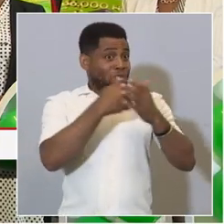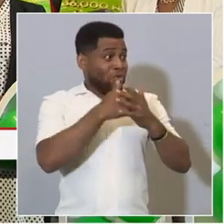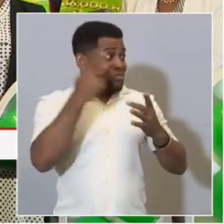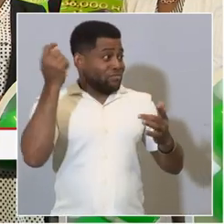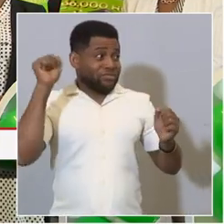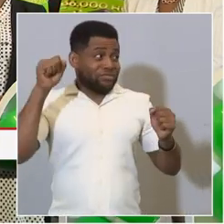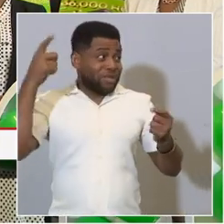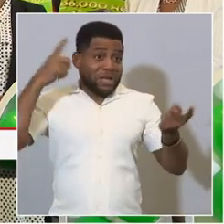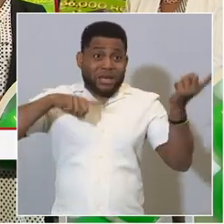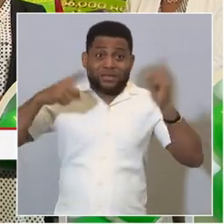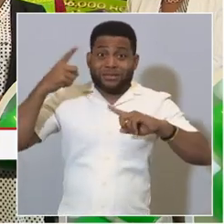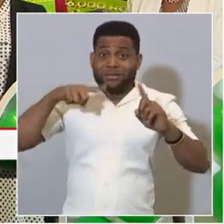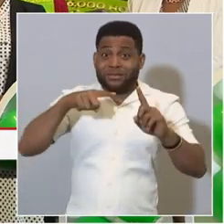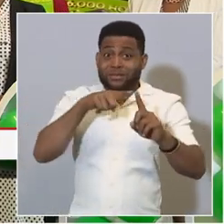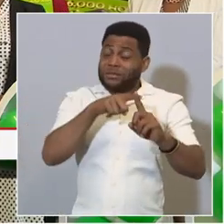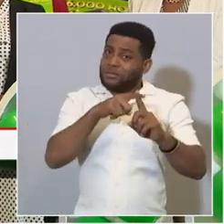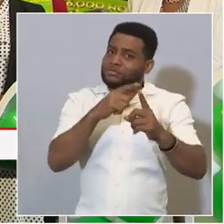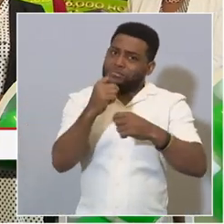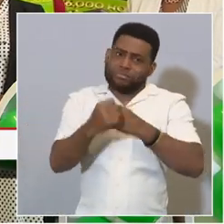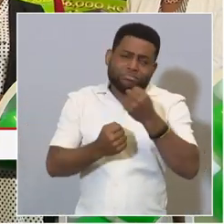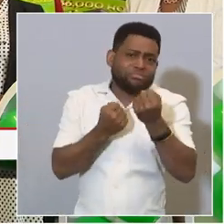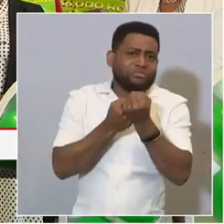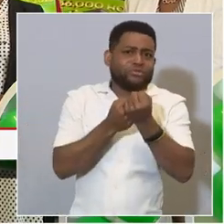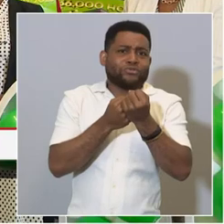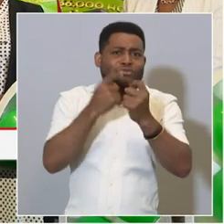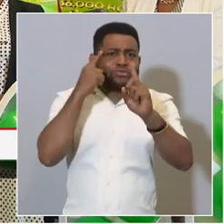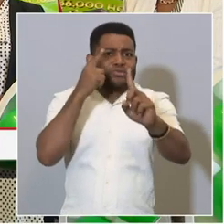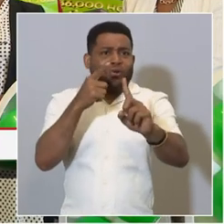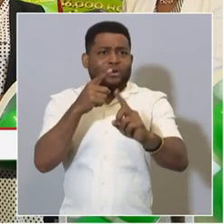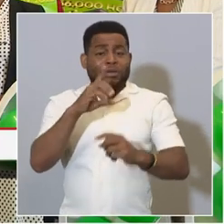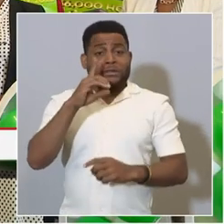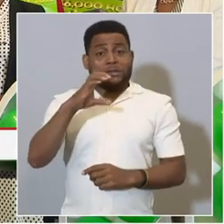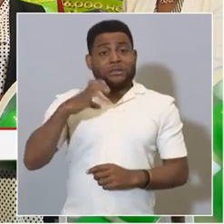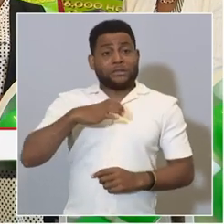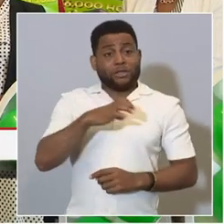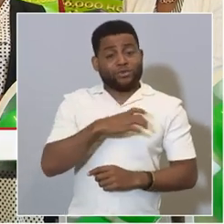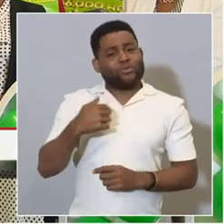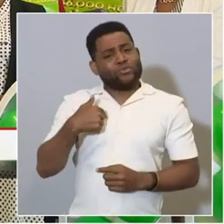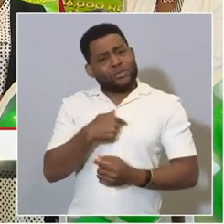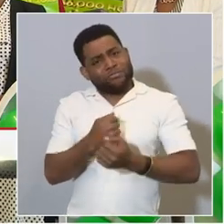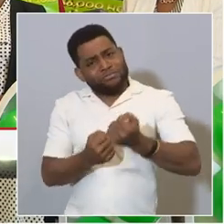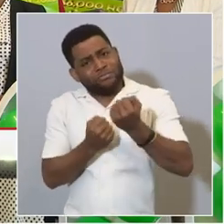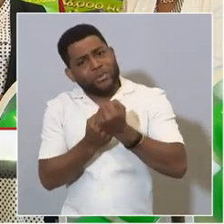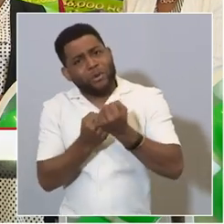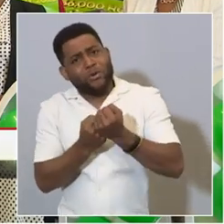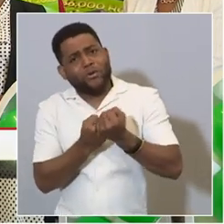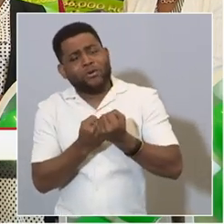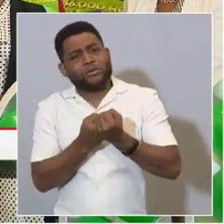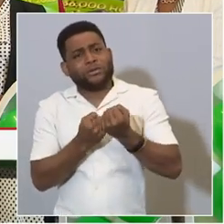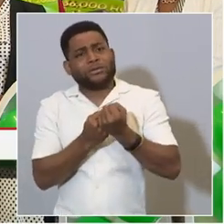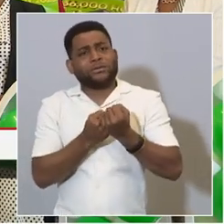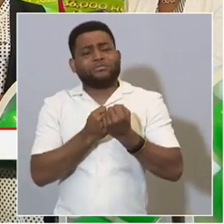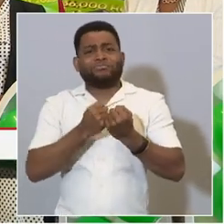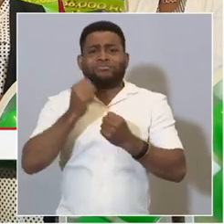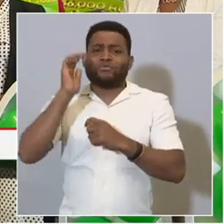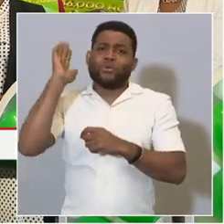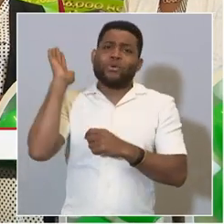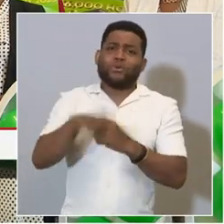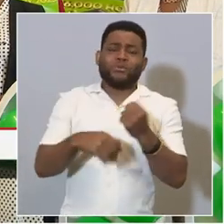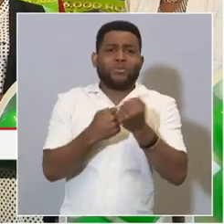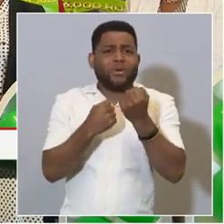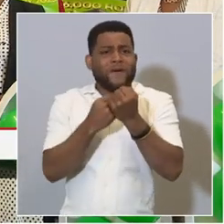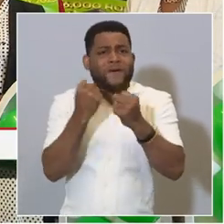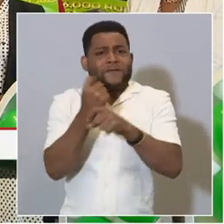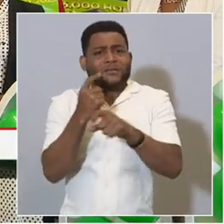goal. So the council has supported the mayor's goal year after year after year, and even though we've seen challenges financially as a city, the